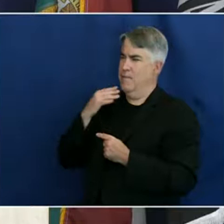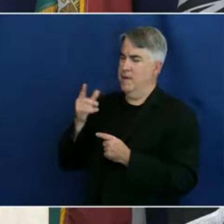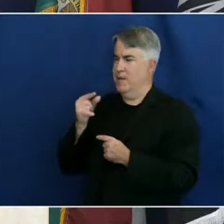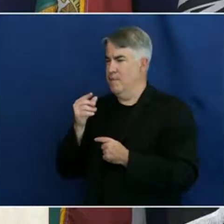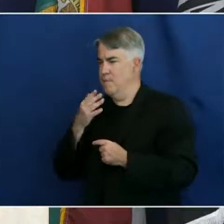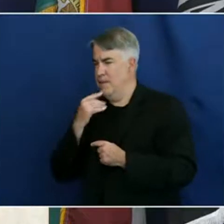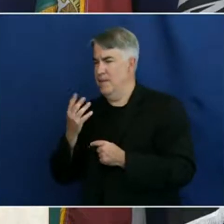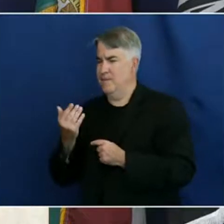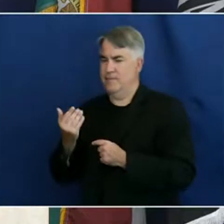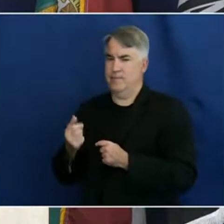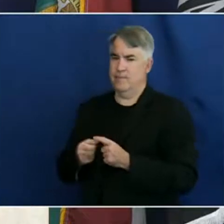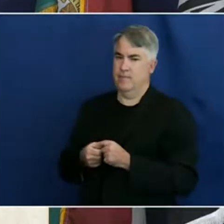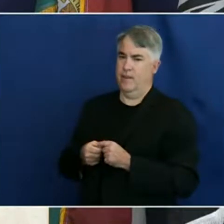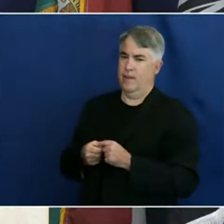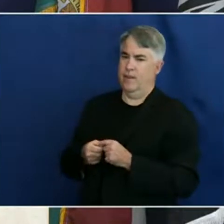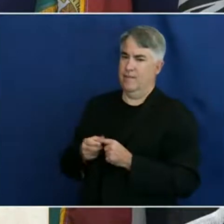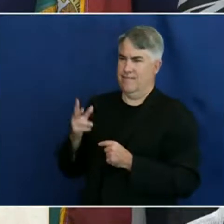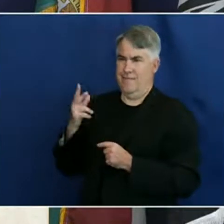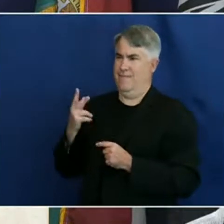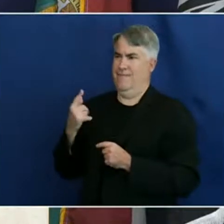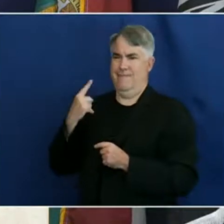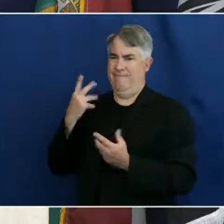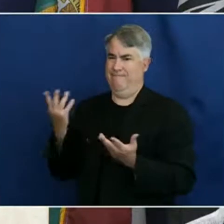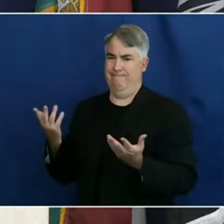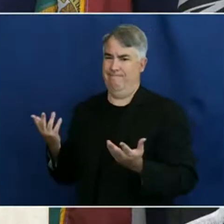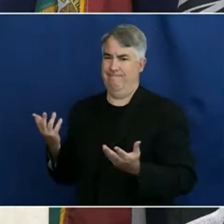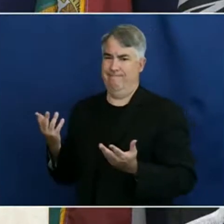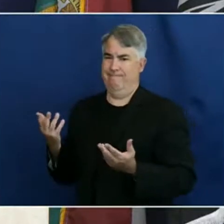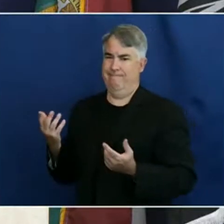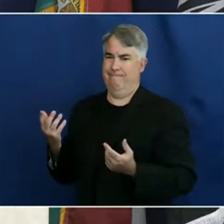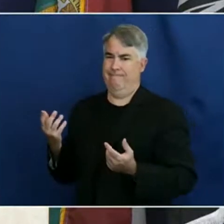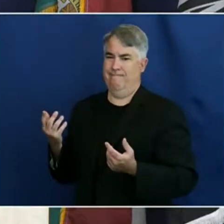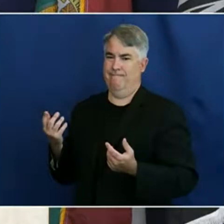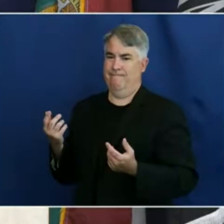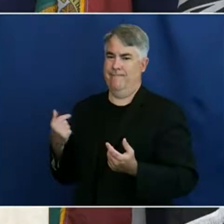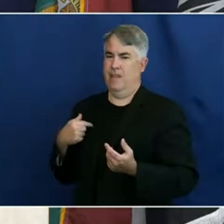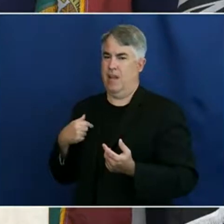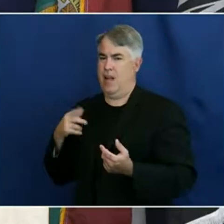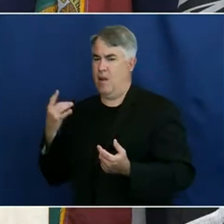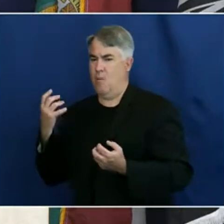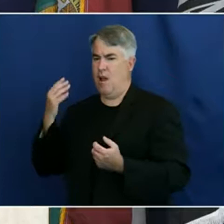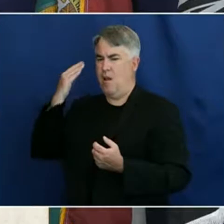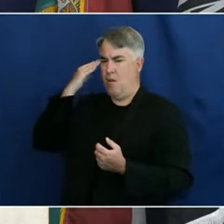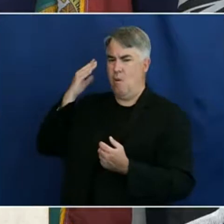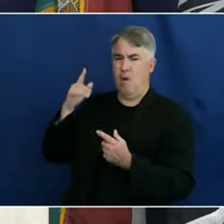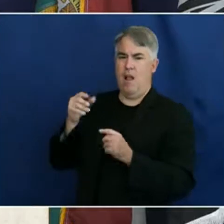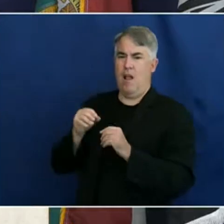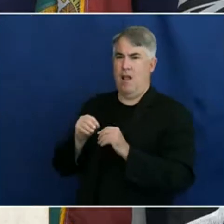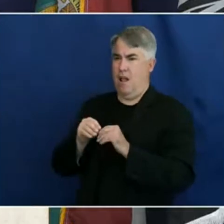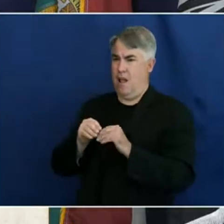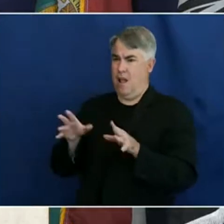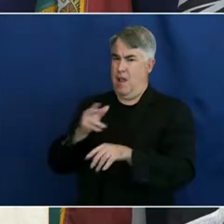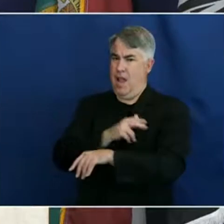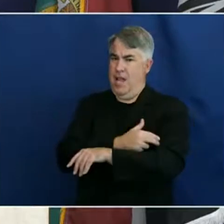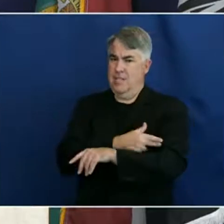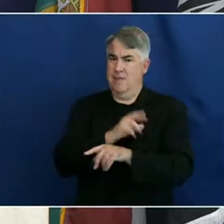I'll listen harder. Okay, I'll speak up. Okay. Yeah, I just wondered, for the whole pandemic, the hospitalization rate has